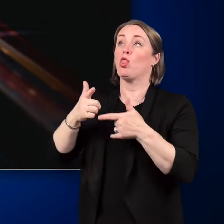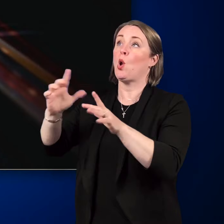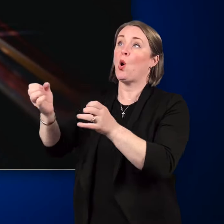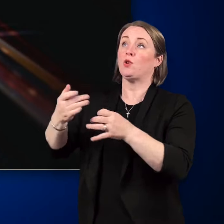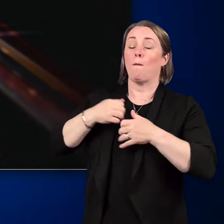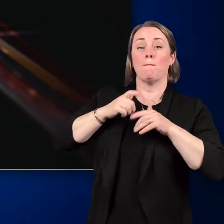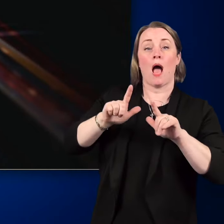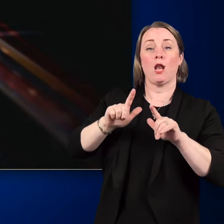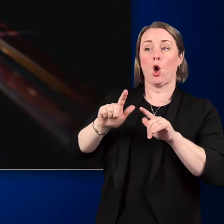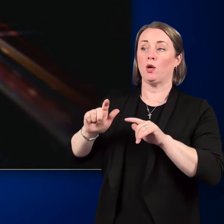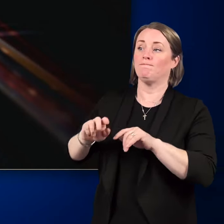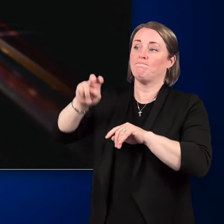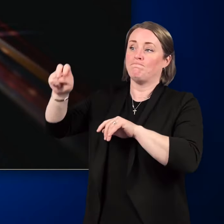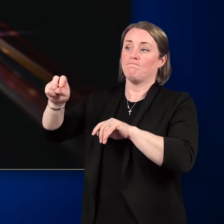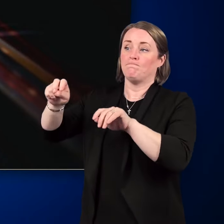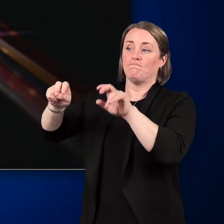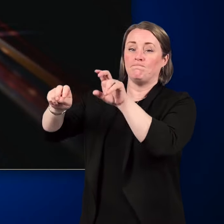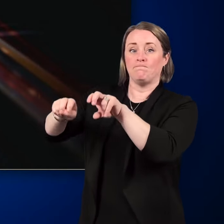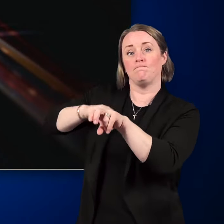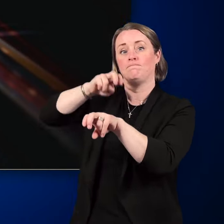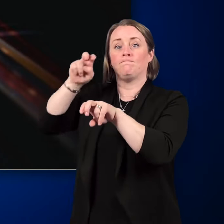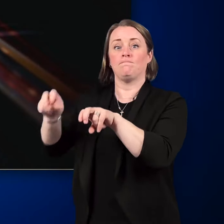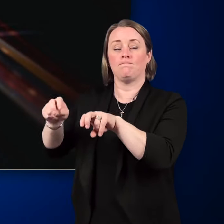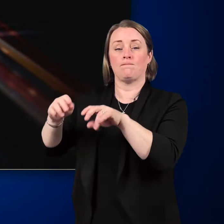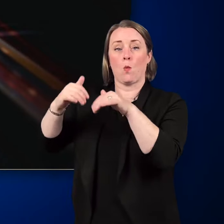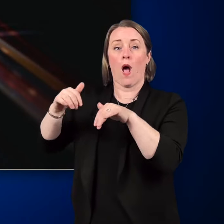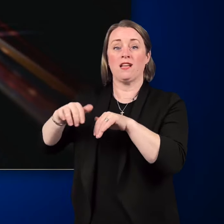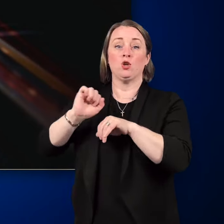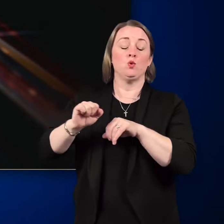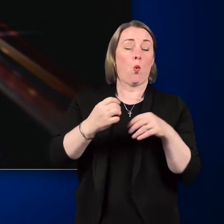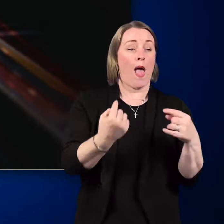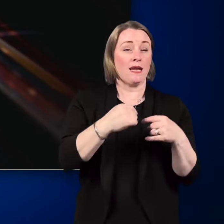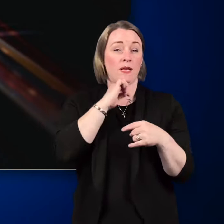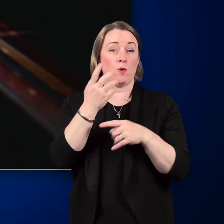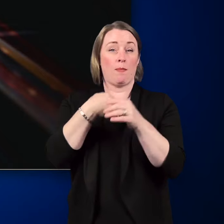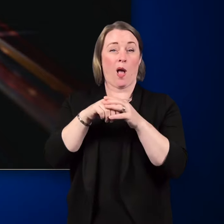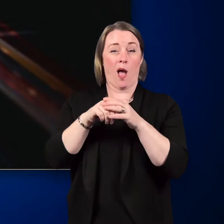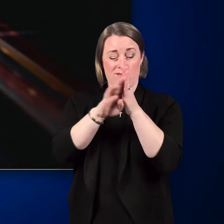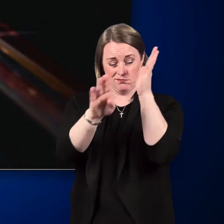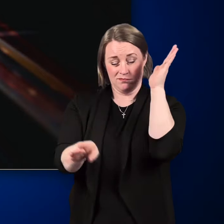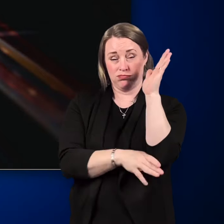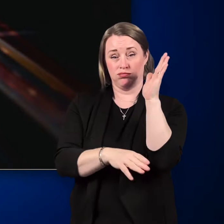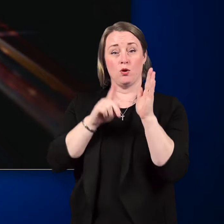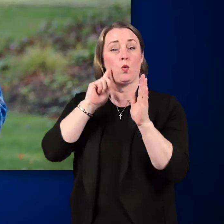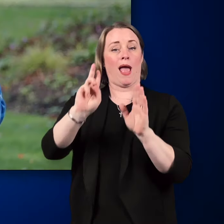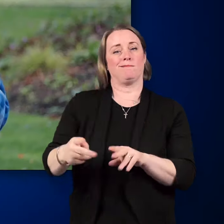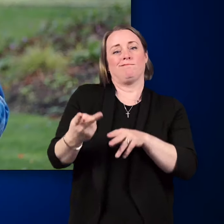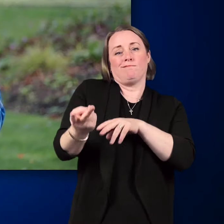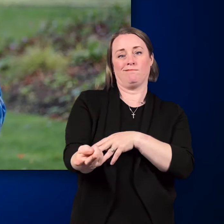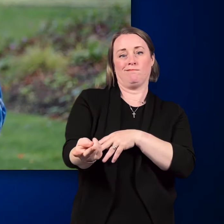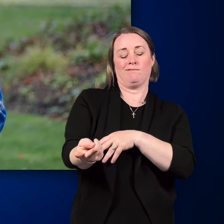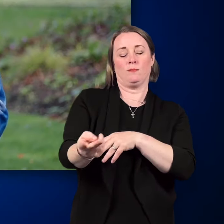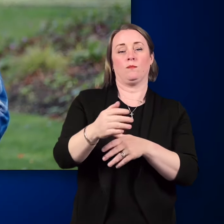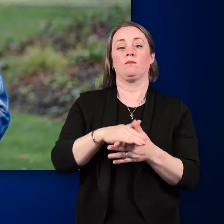my right hand until I make your enemies a footstool for your feet. The Father